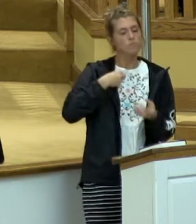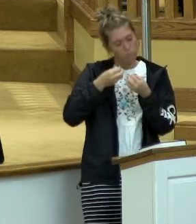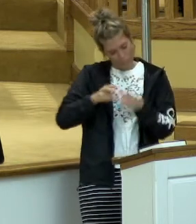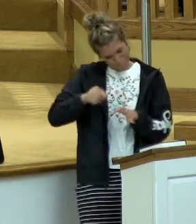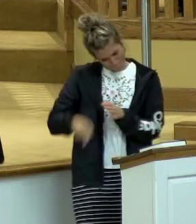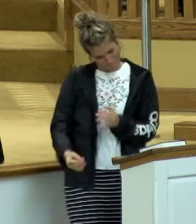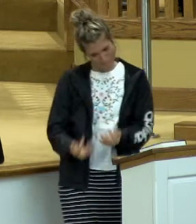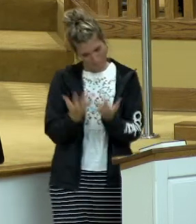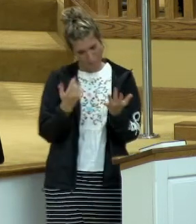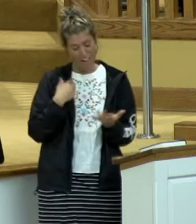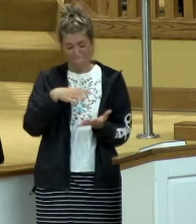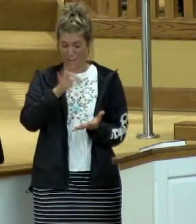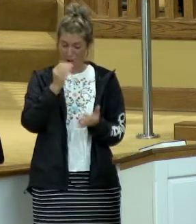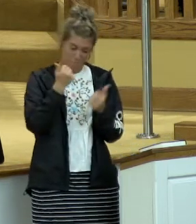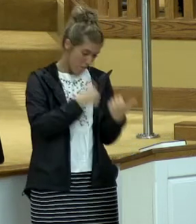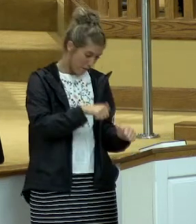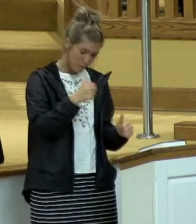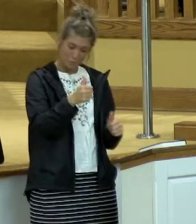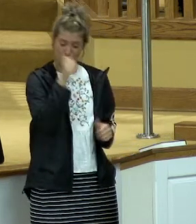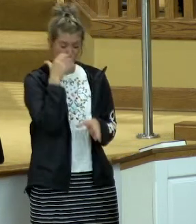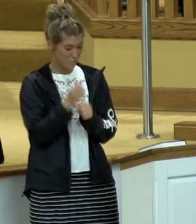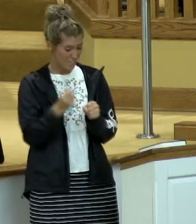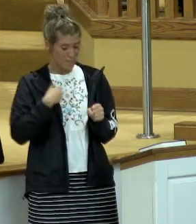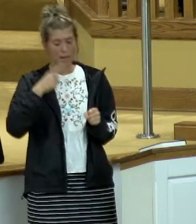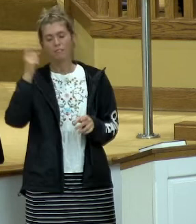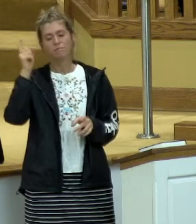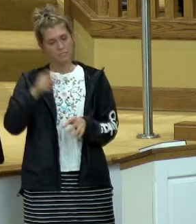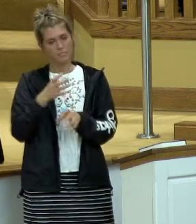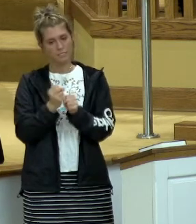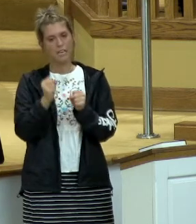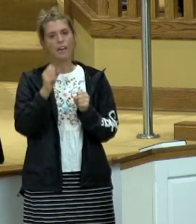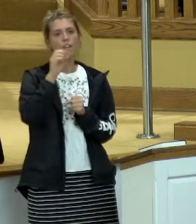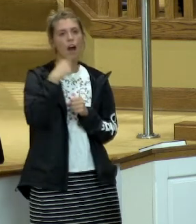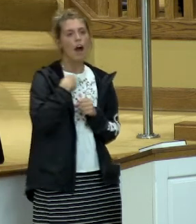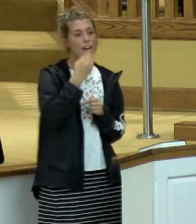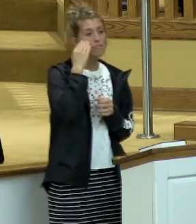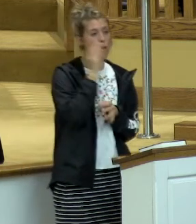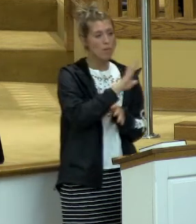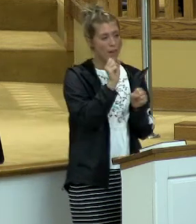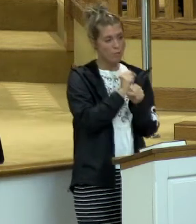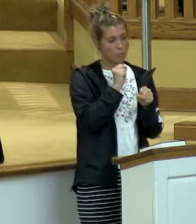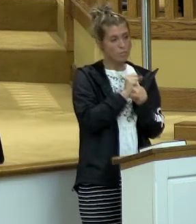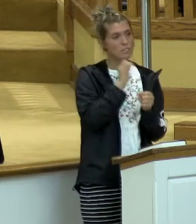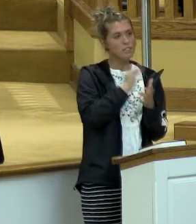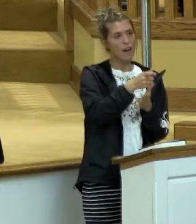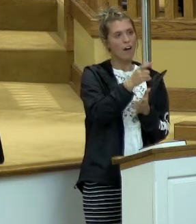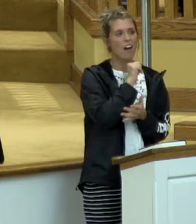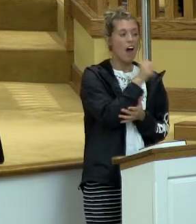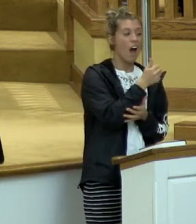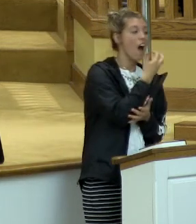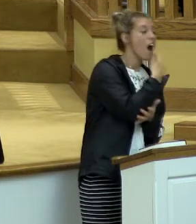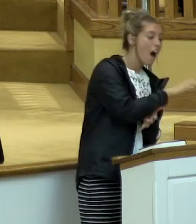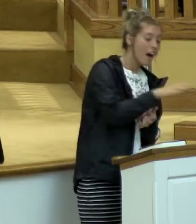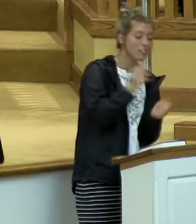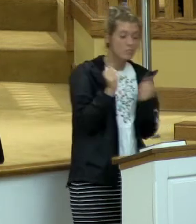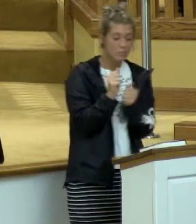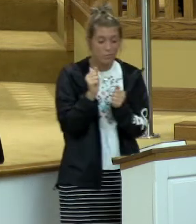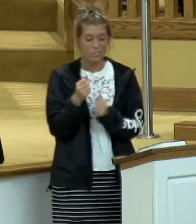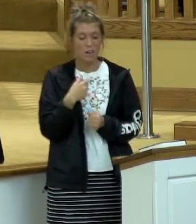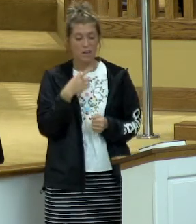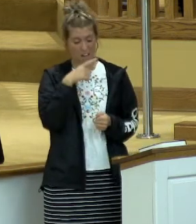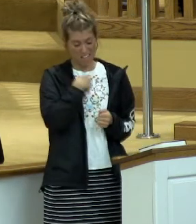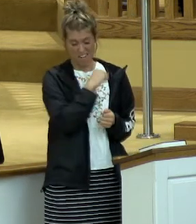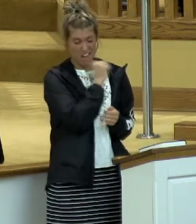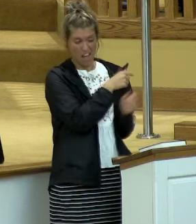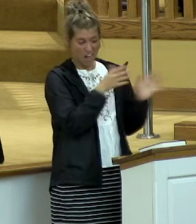I found out those baptisms weren't going to do it. I found out the sprinkling was going to work, and I got saved. Look at verse 15. I know thy works, that thou art neither cold nor hot. I would thou were cold or